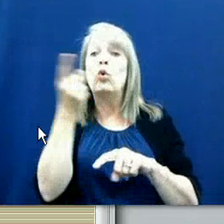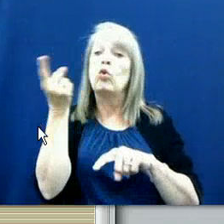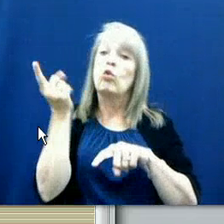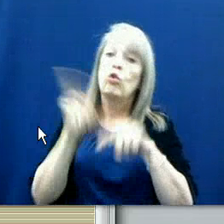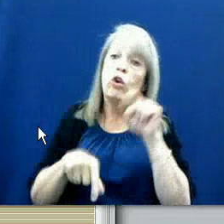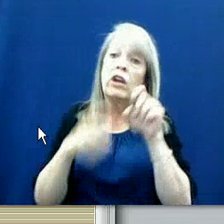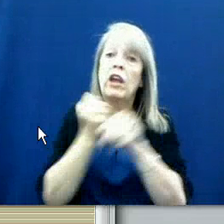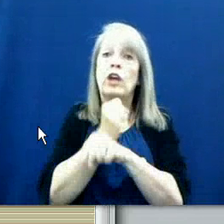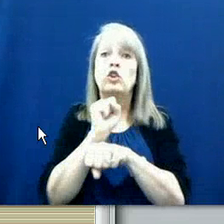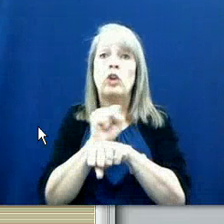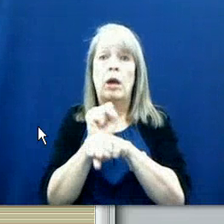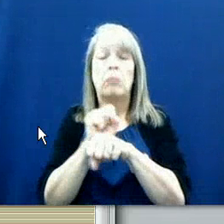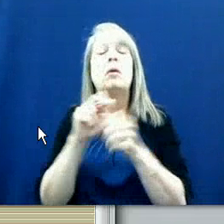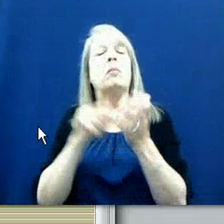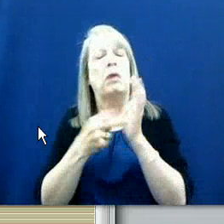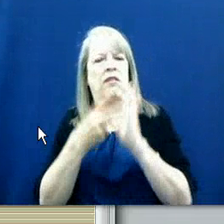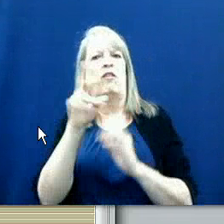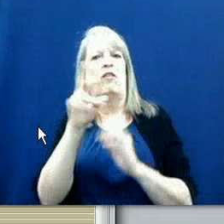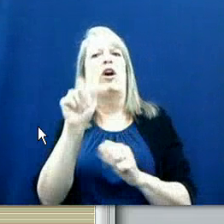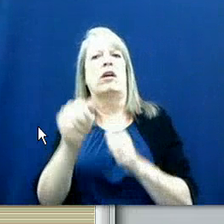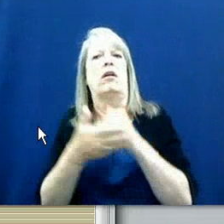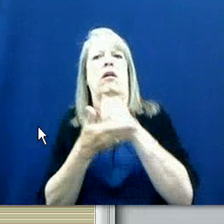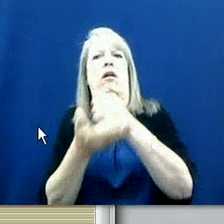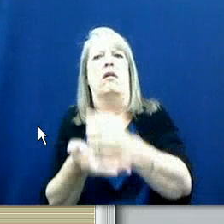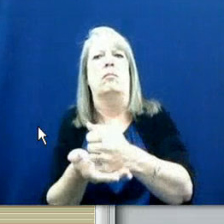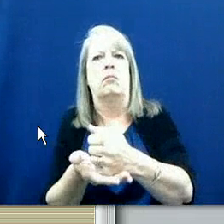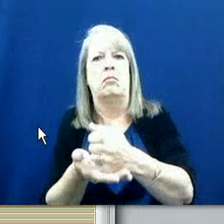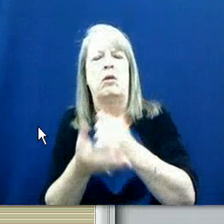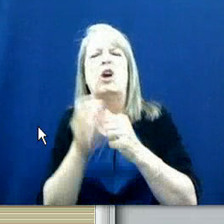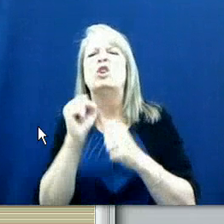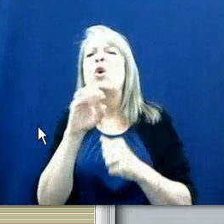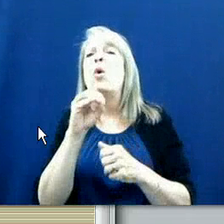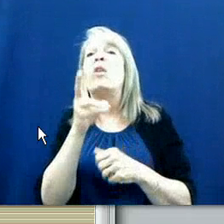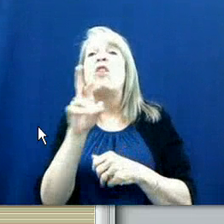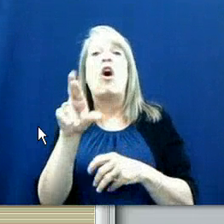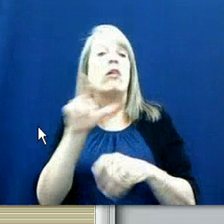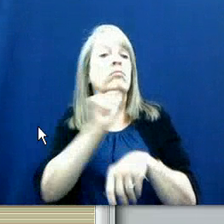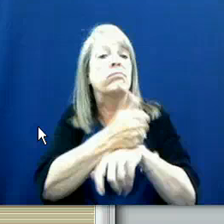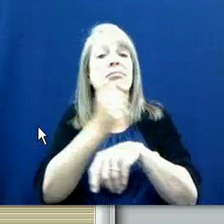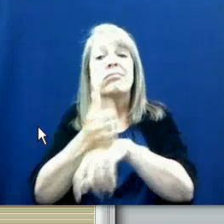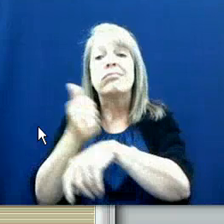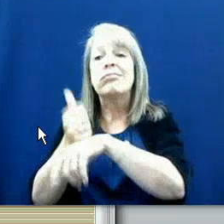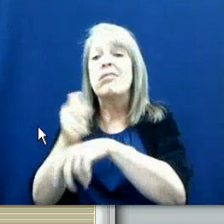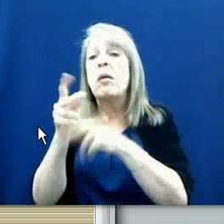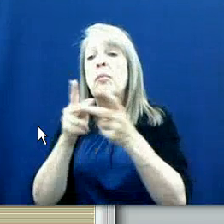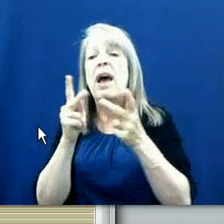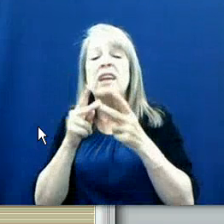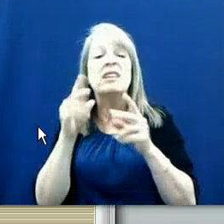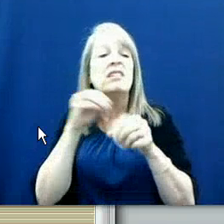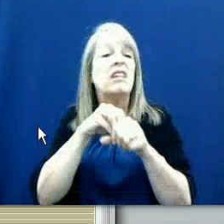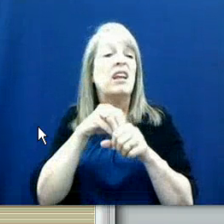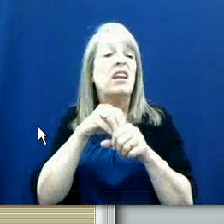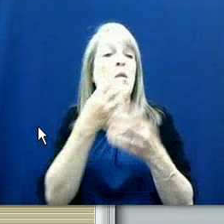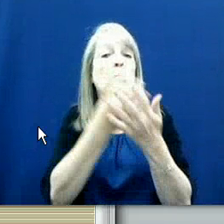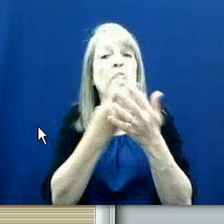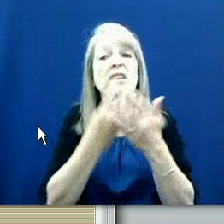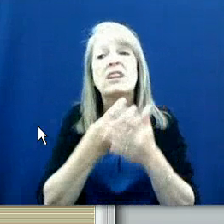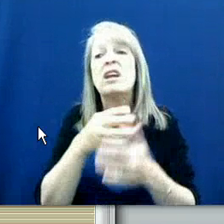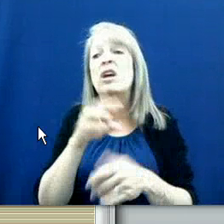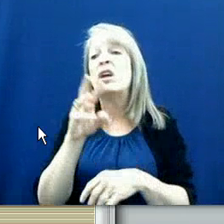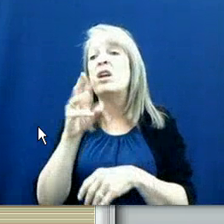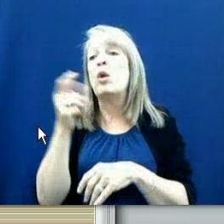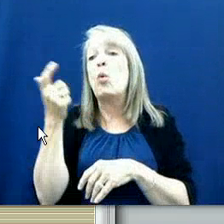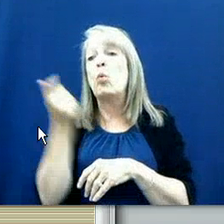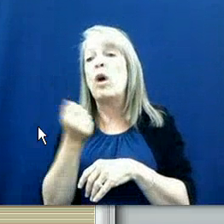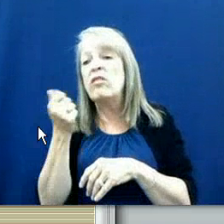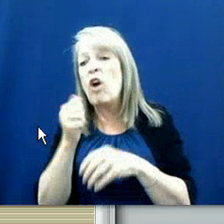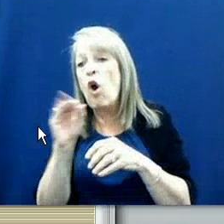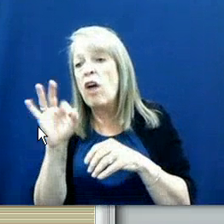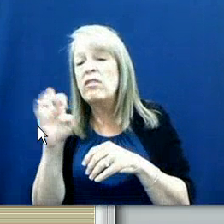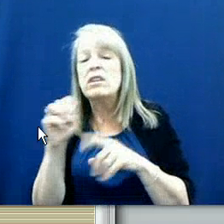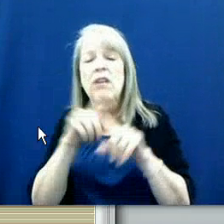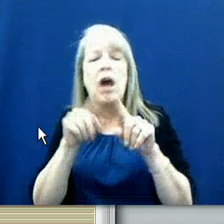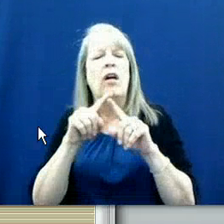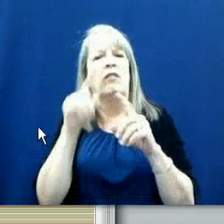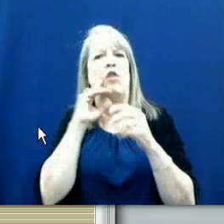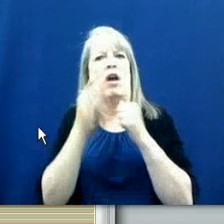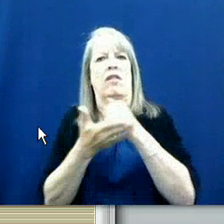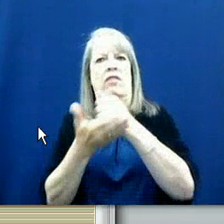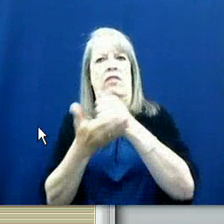from VR. VR was operating offices in prisons, welfare offices, and storefronts. Where the VR